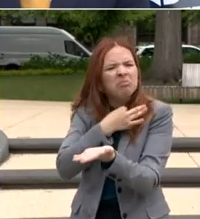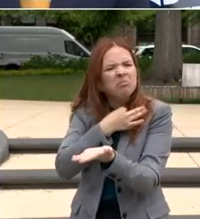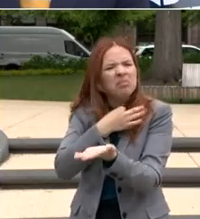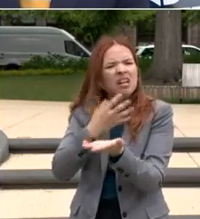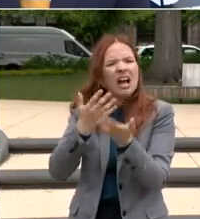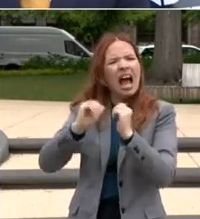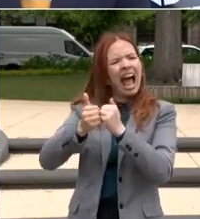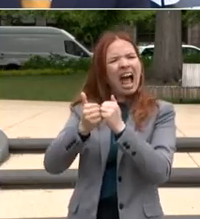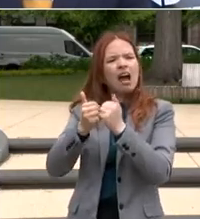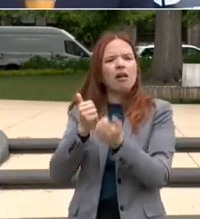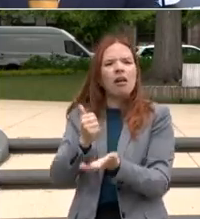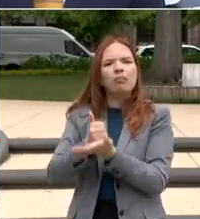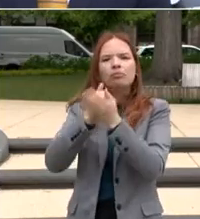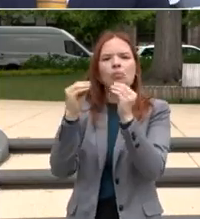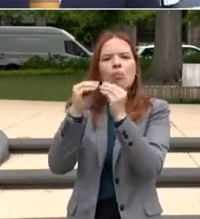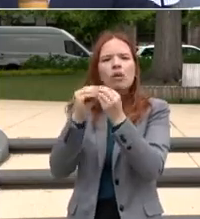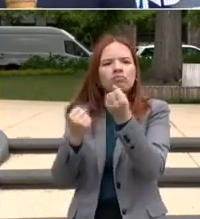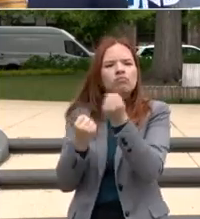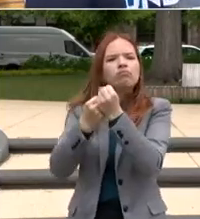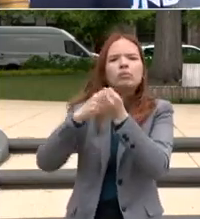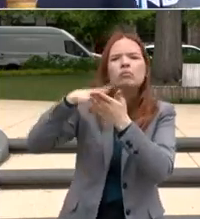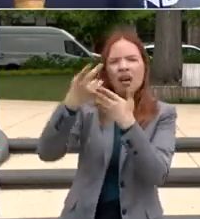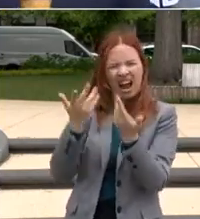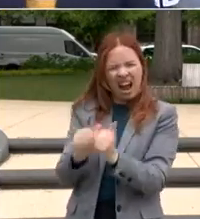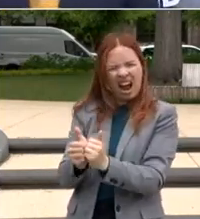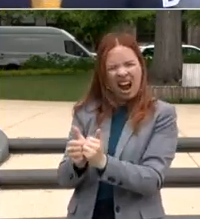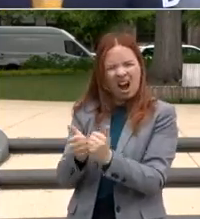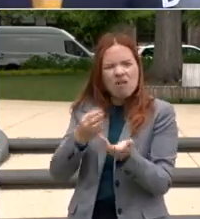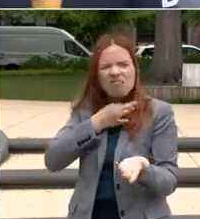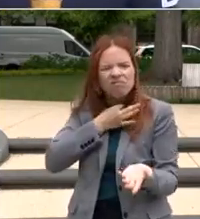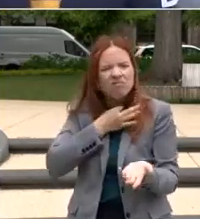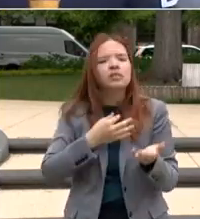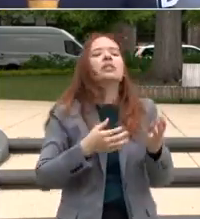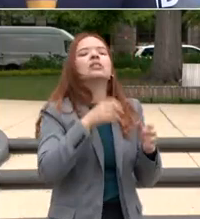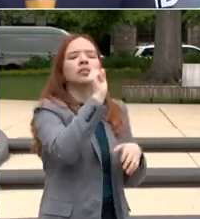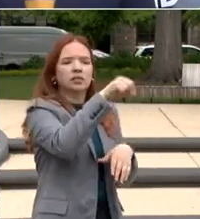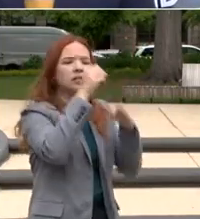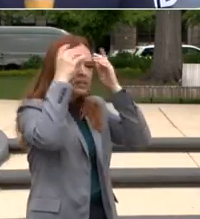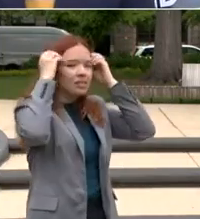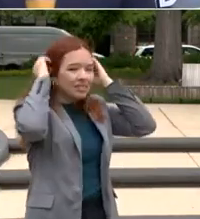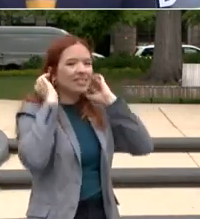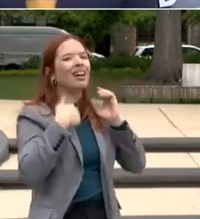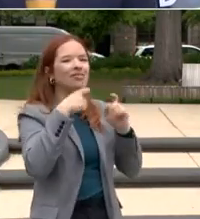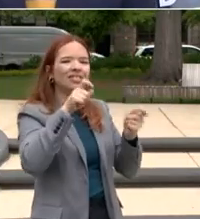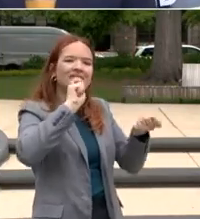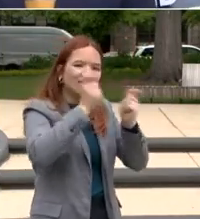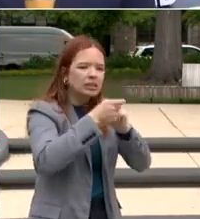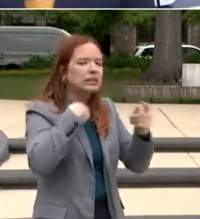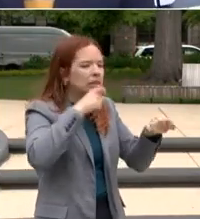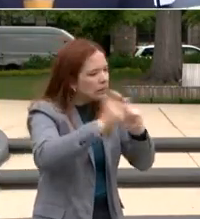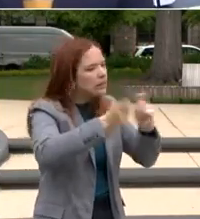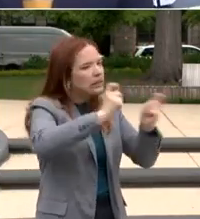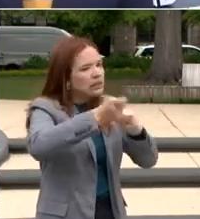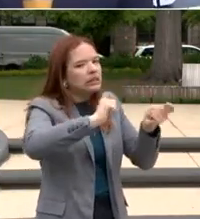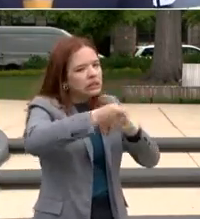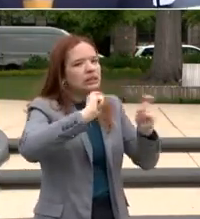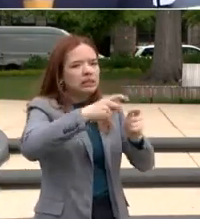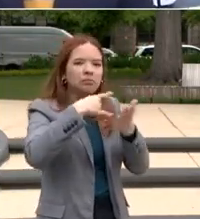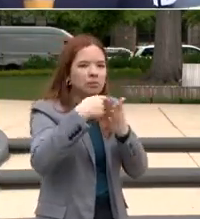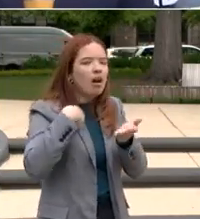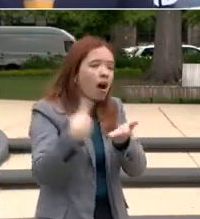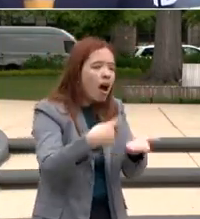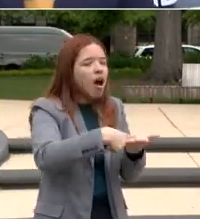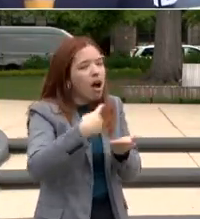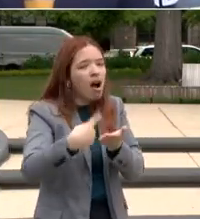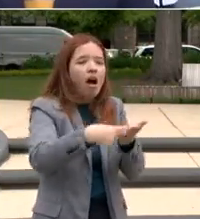you're arguing for here. Well, we've been talking about the transformation of K Street for a number of years, and the status quo